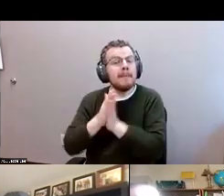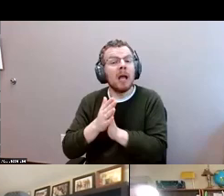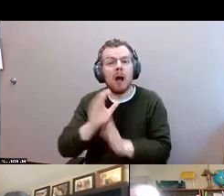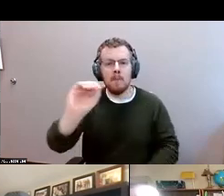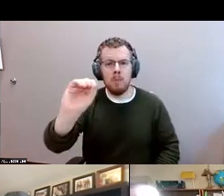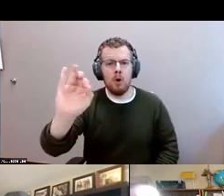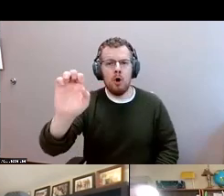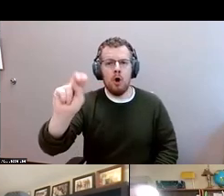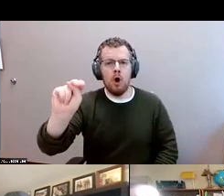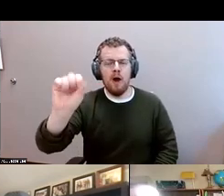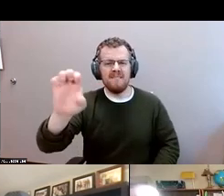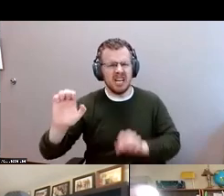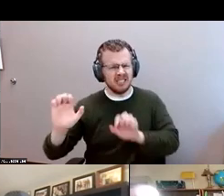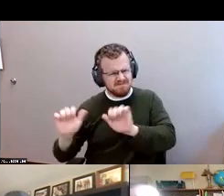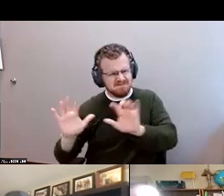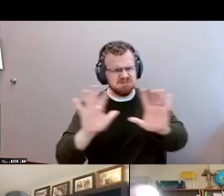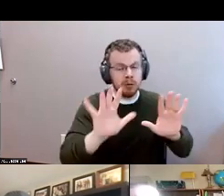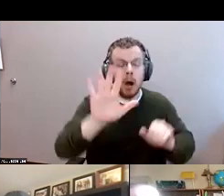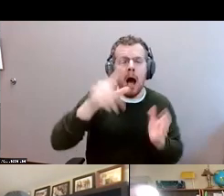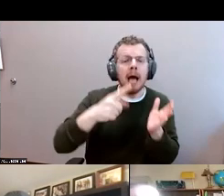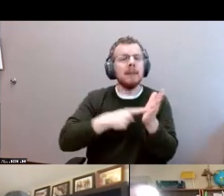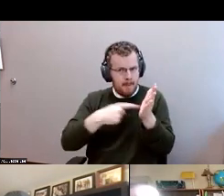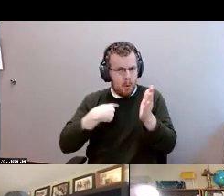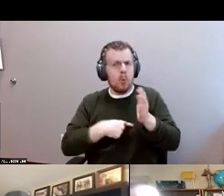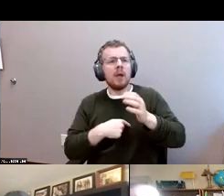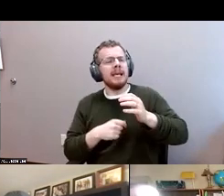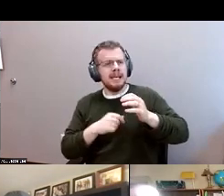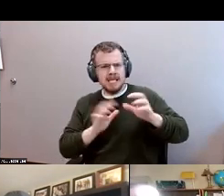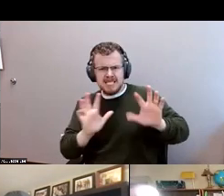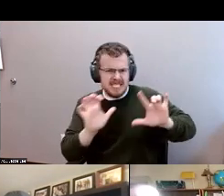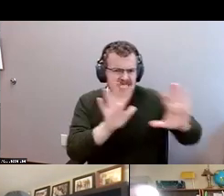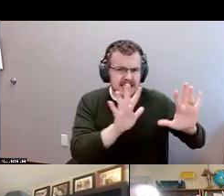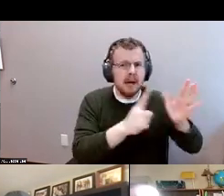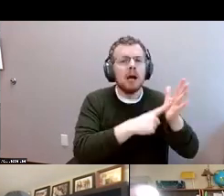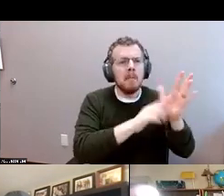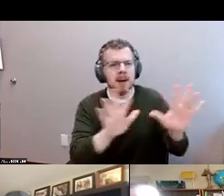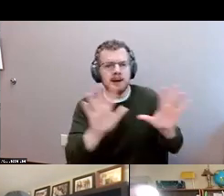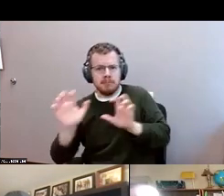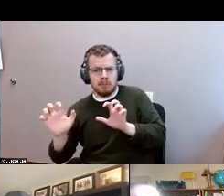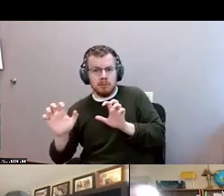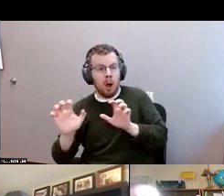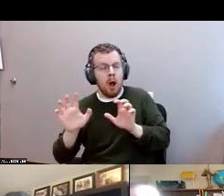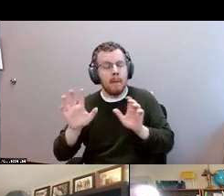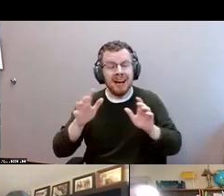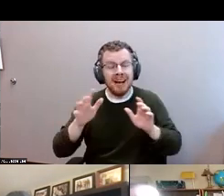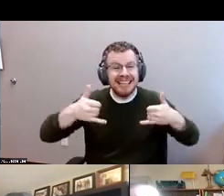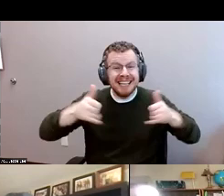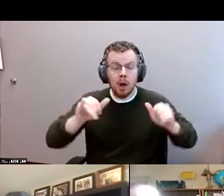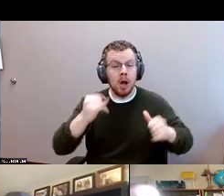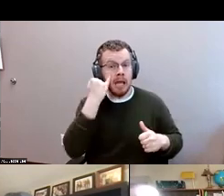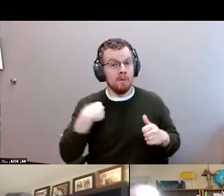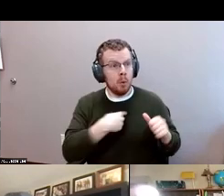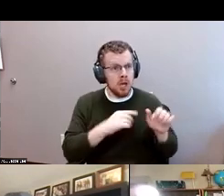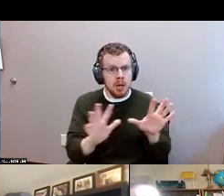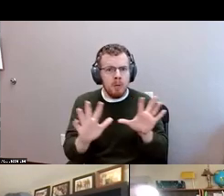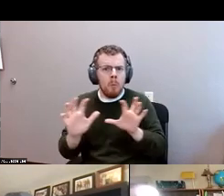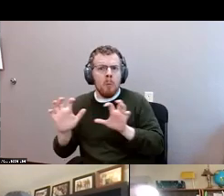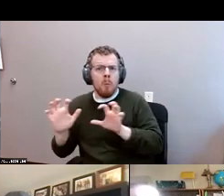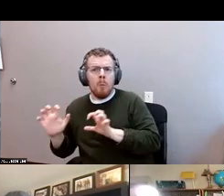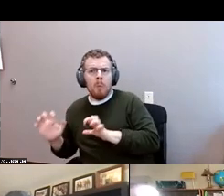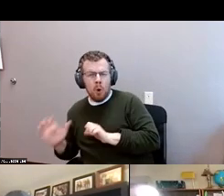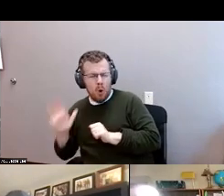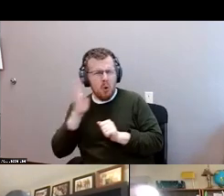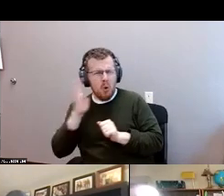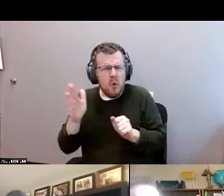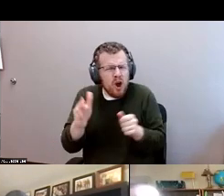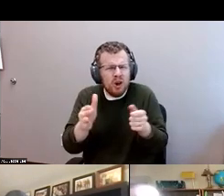that sometimes we're going to resist, sometimes we're going to retreat, but if we ain't got no offense, then we're going to lose this battle because